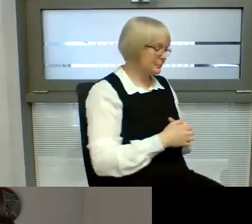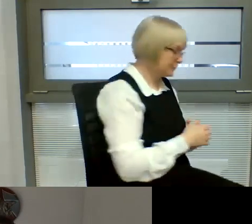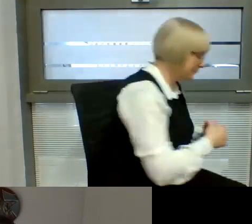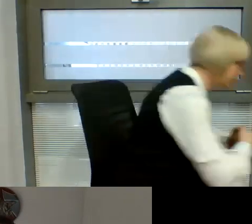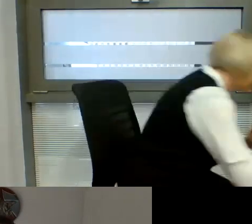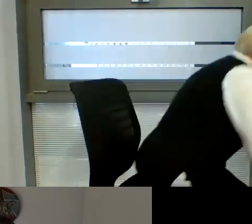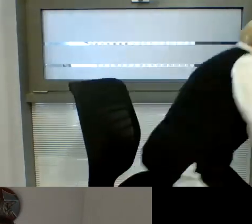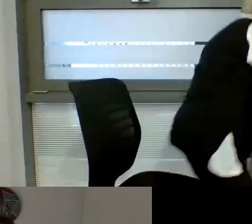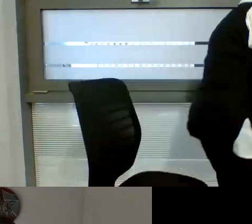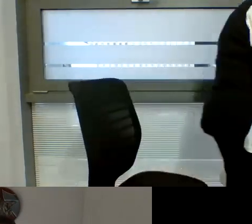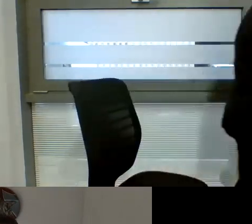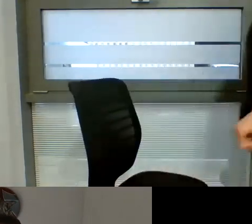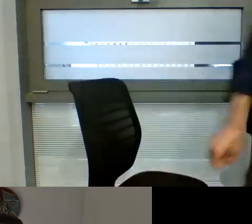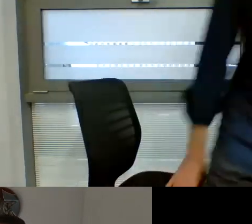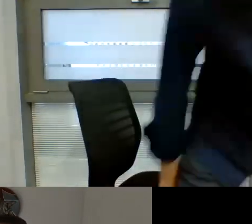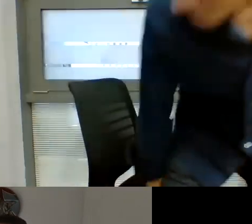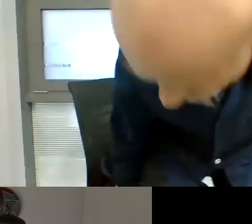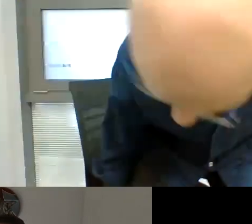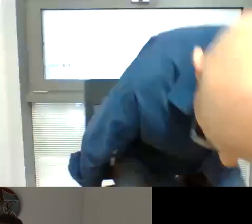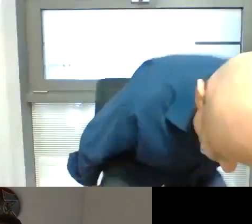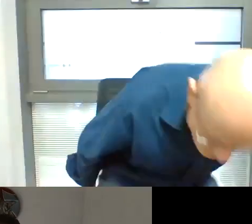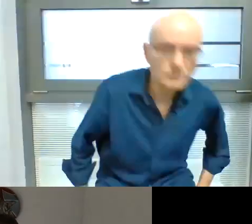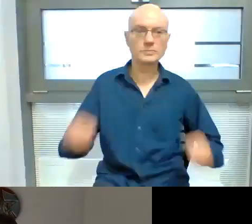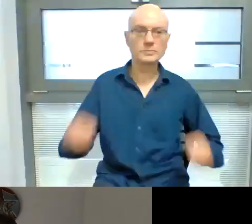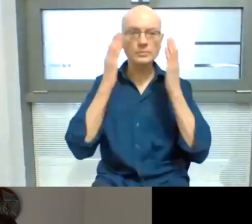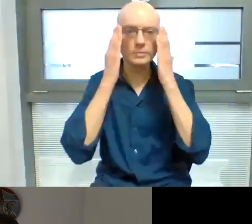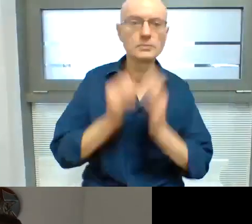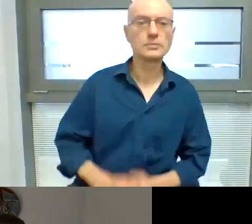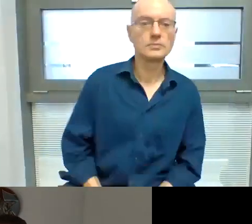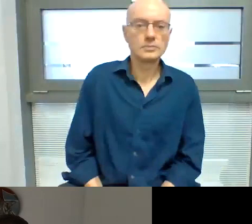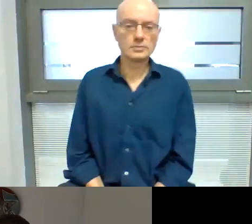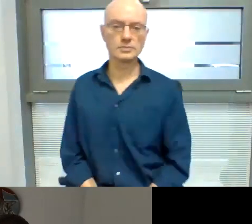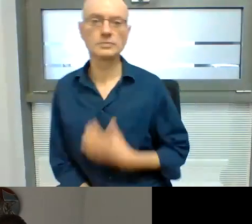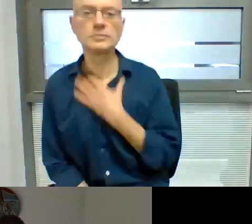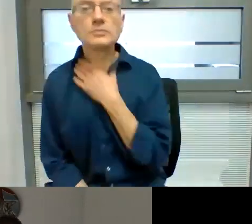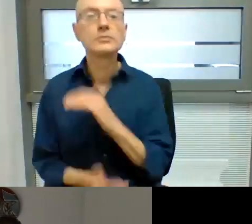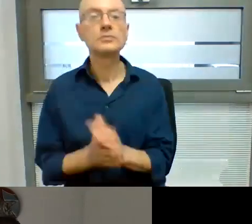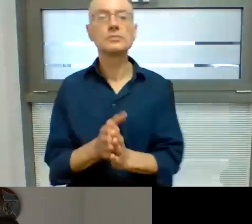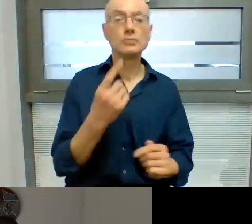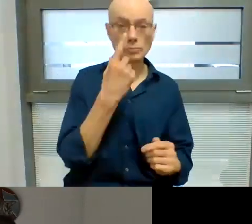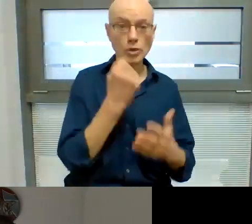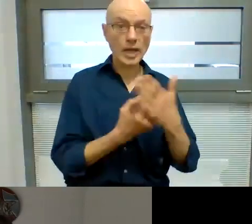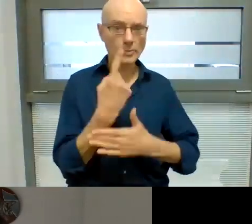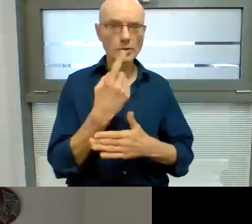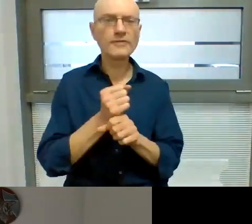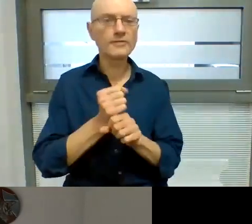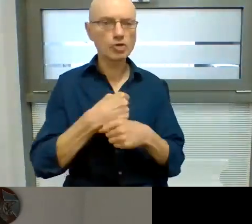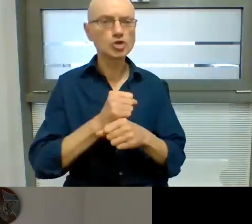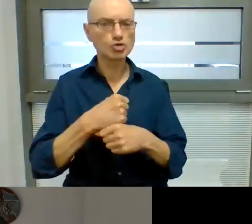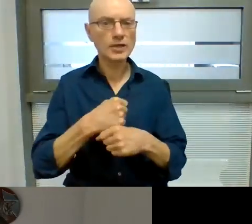So Sid says must be frustrating. Well, yeah. Well, it can be very frustrating,